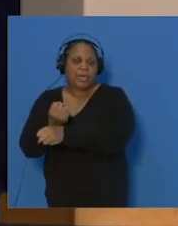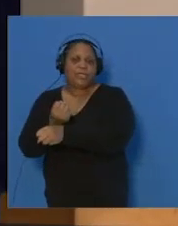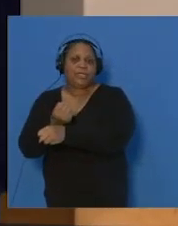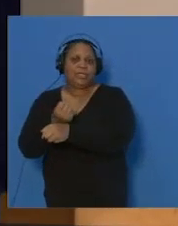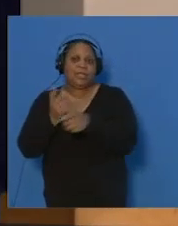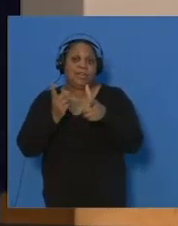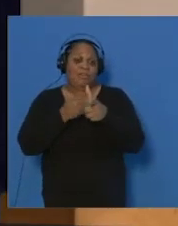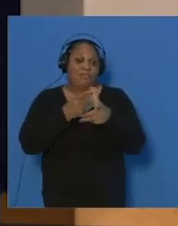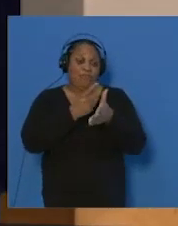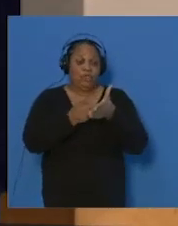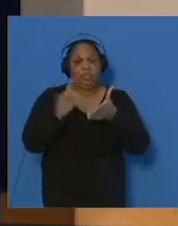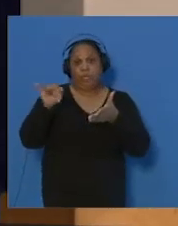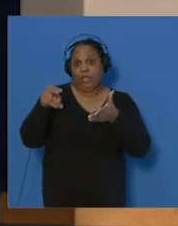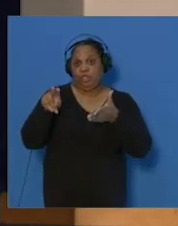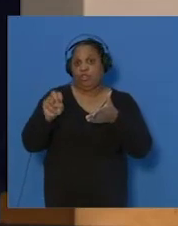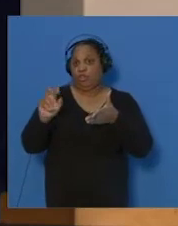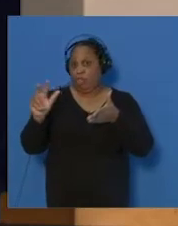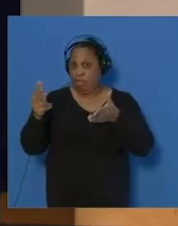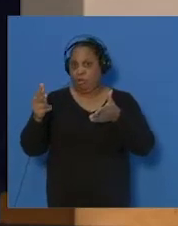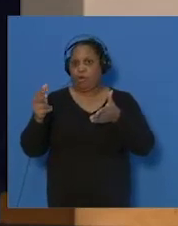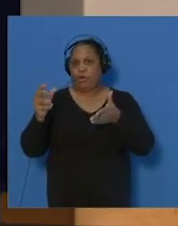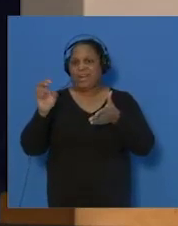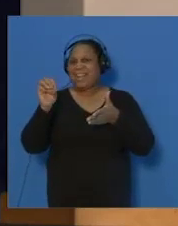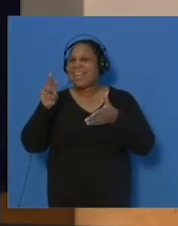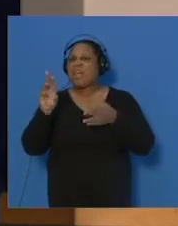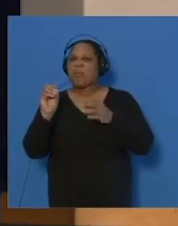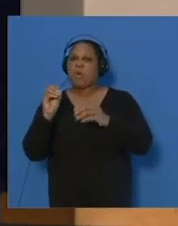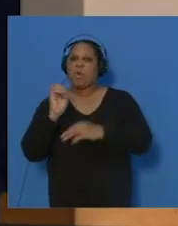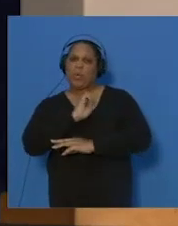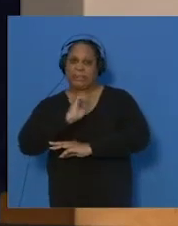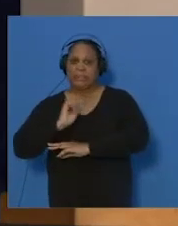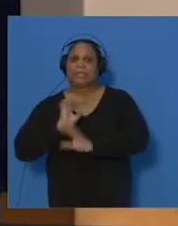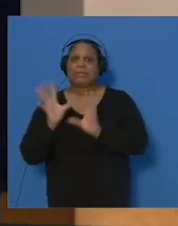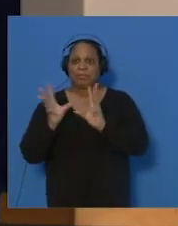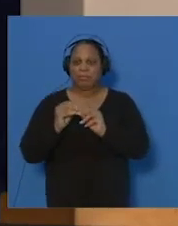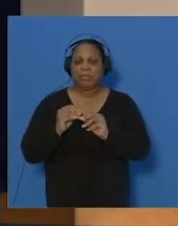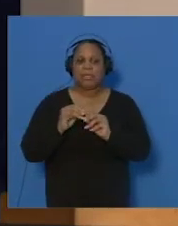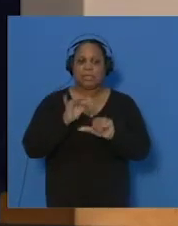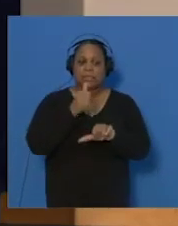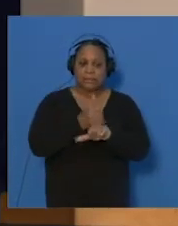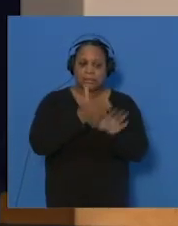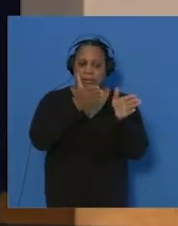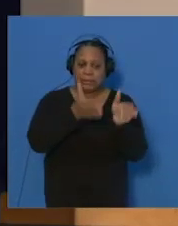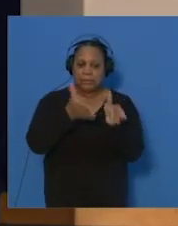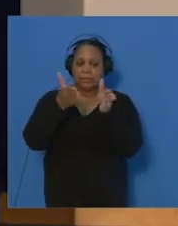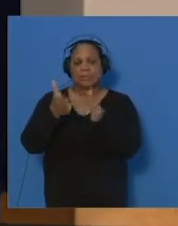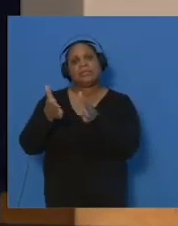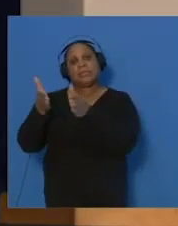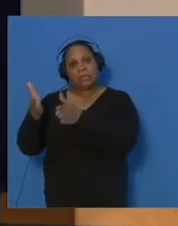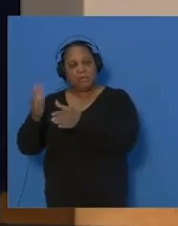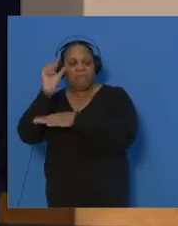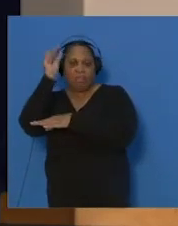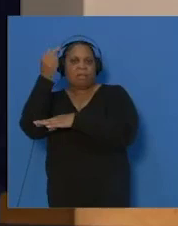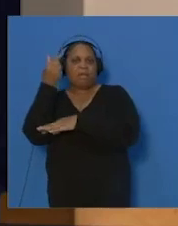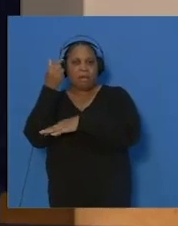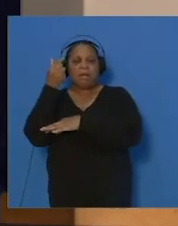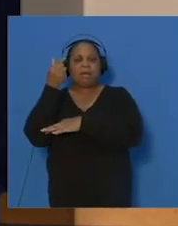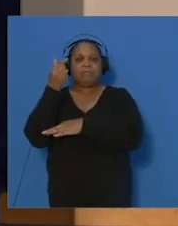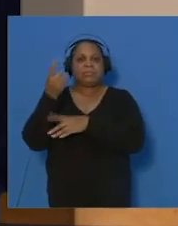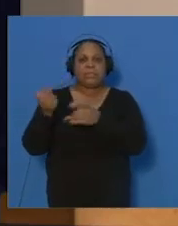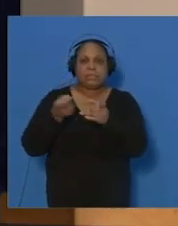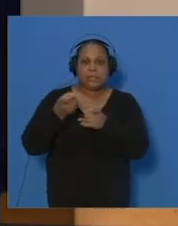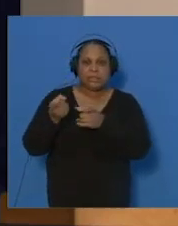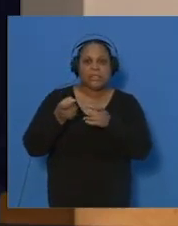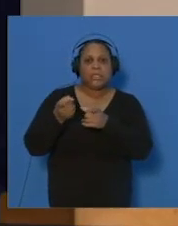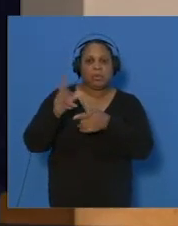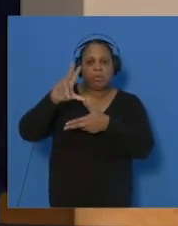The first week in June, June 3rd, we are looking for an EMO executive meeting where we will set out the plan for the government dealing with the hurricanes